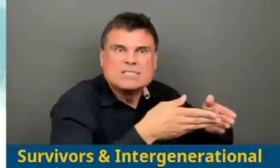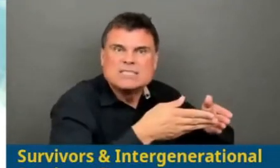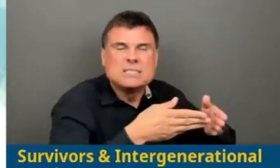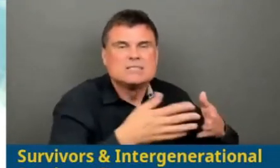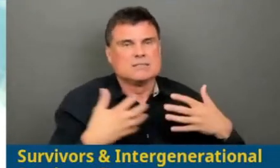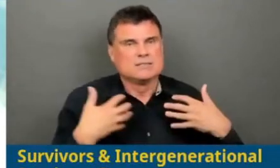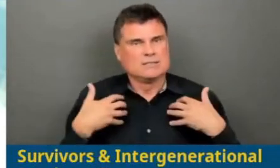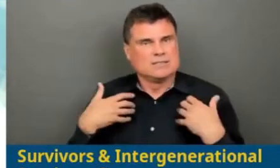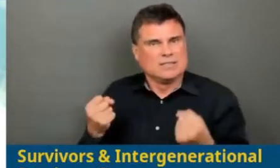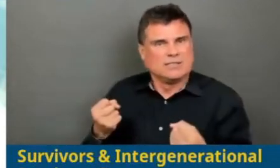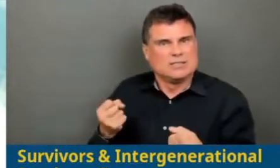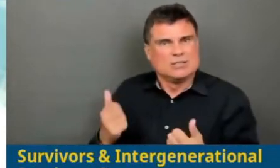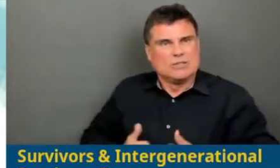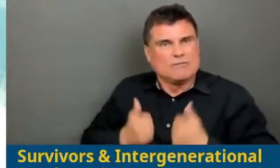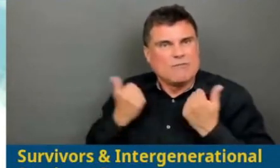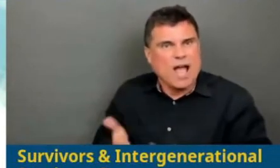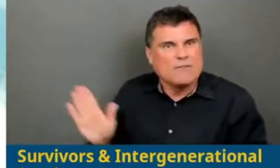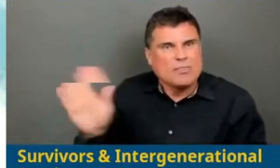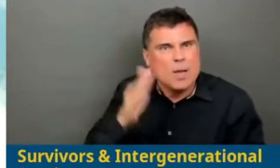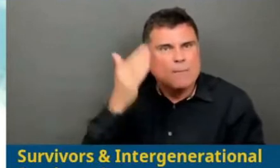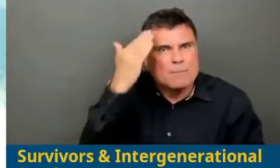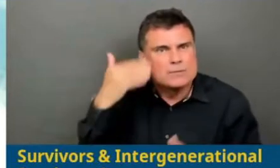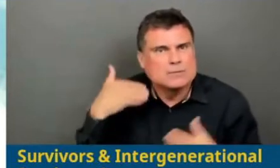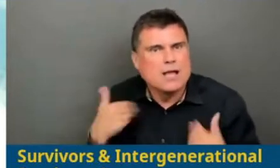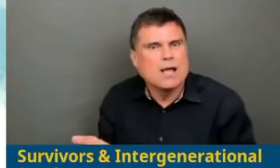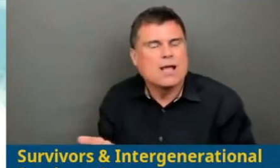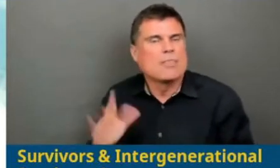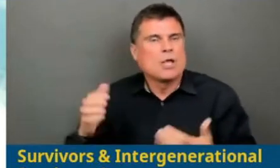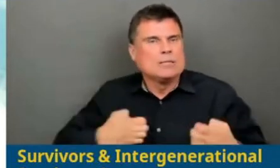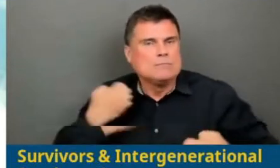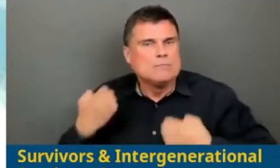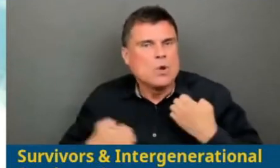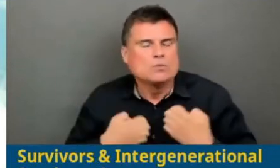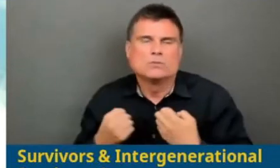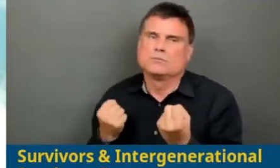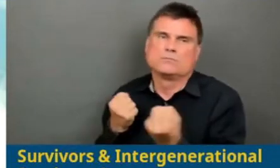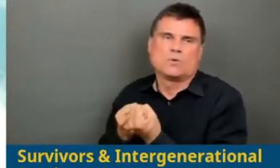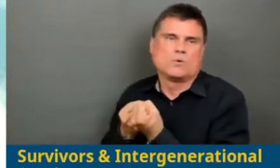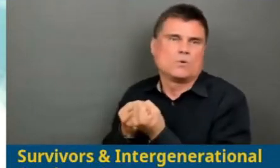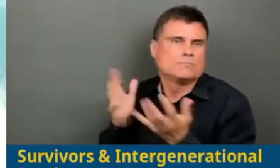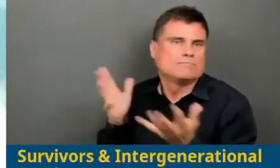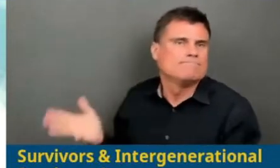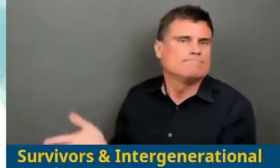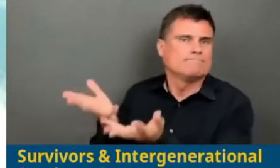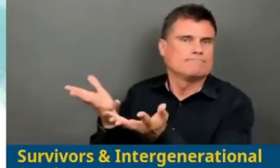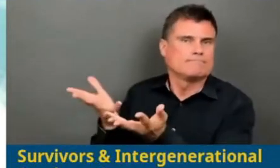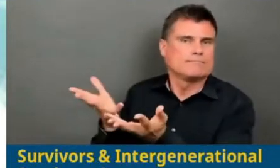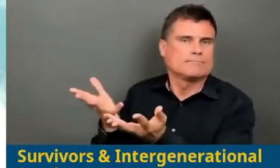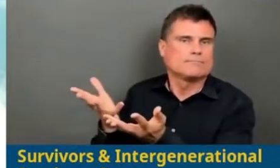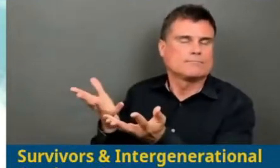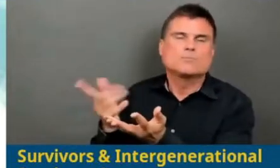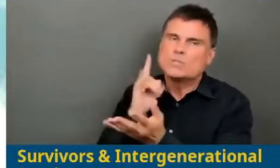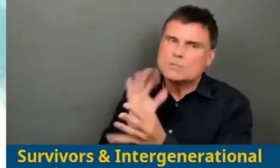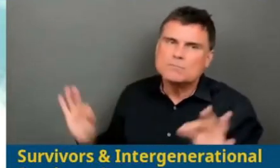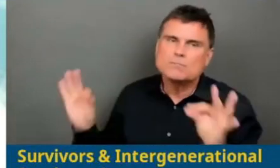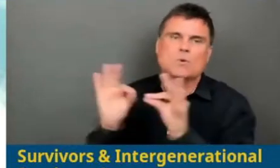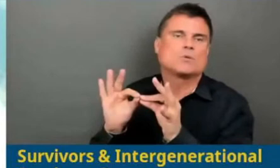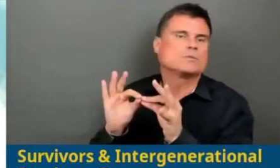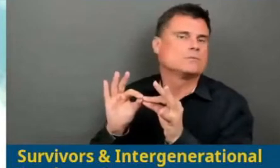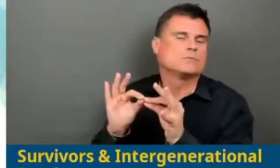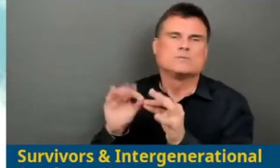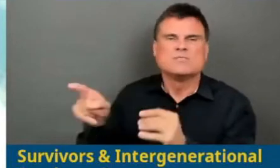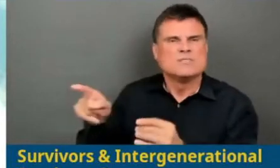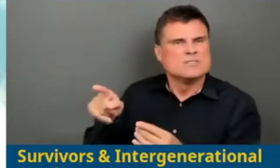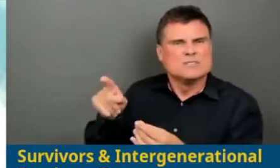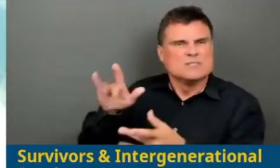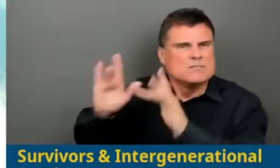their mental, emotional, and cultural supports for survivors is available right now. It's critically important. I